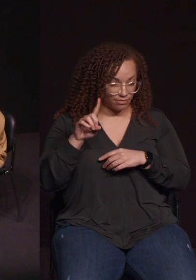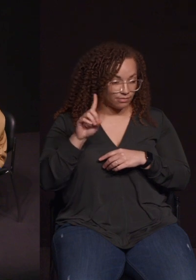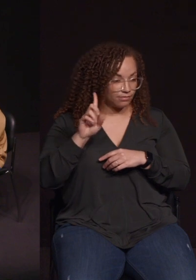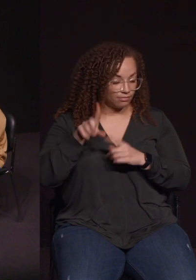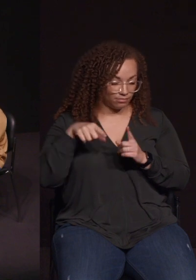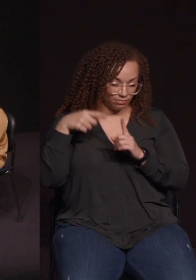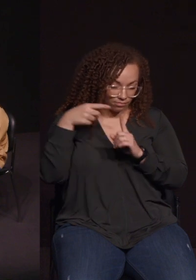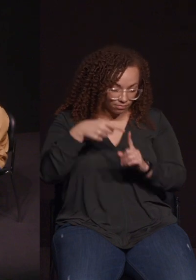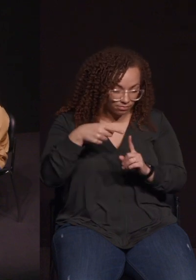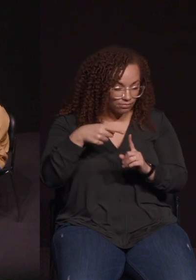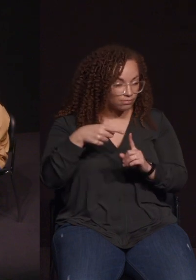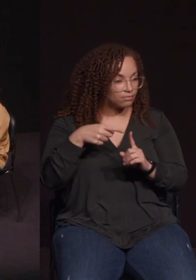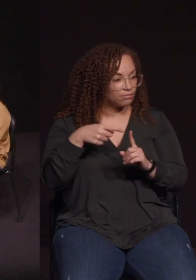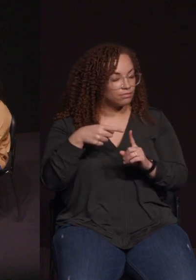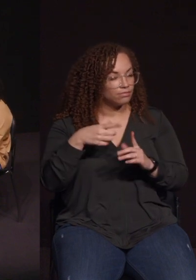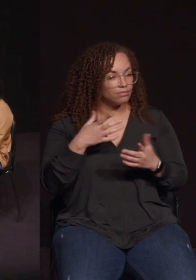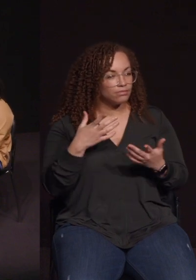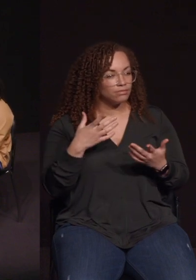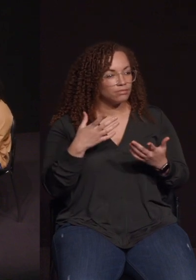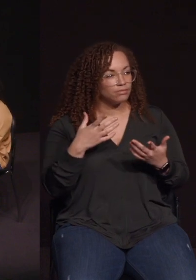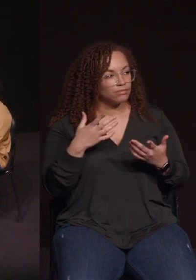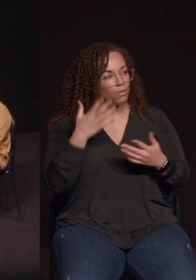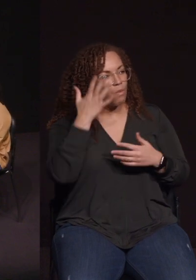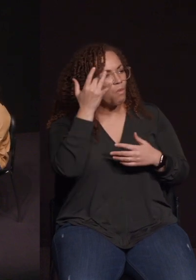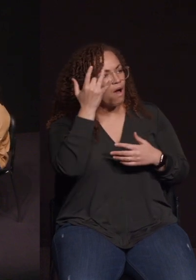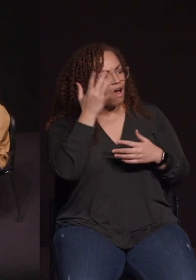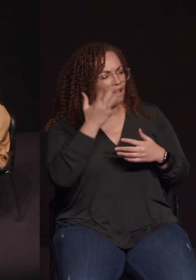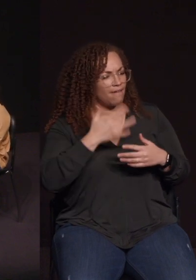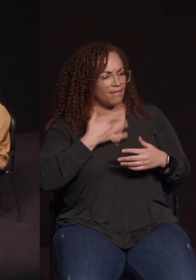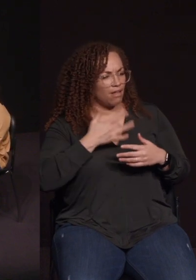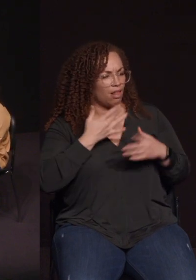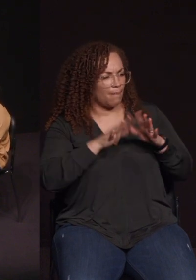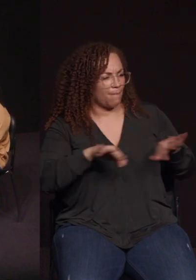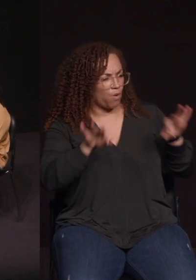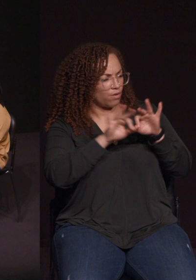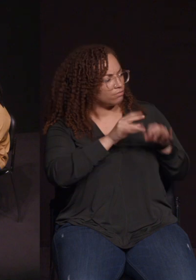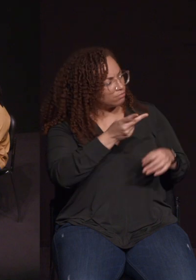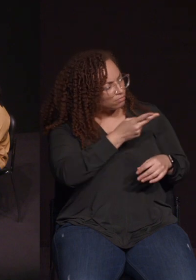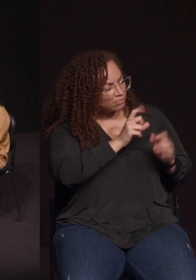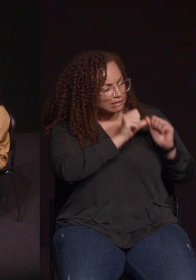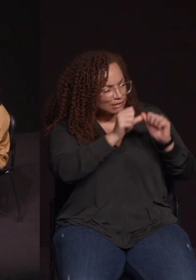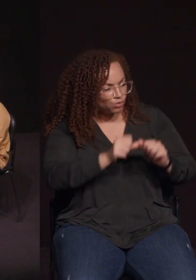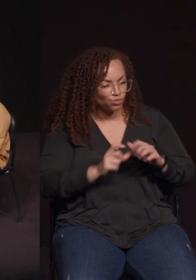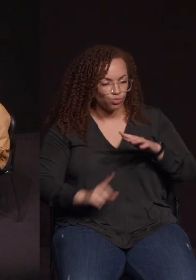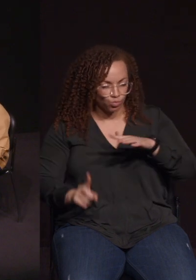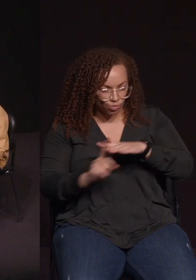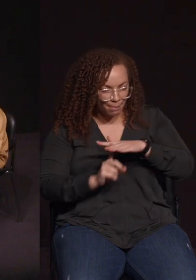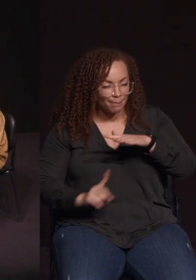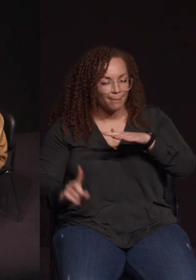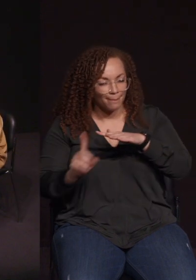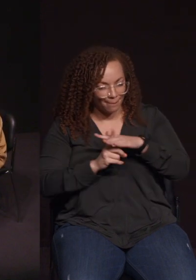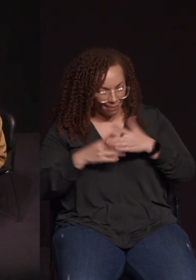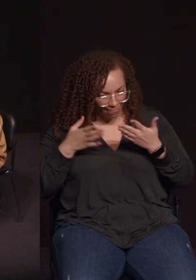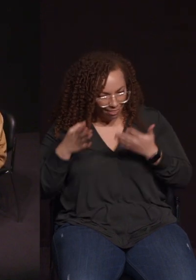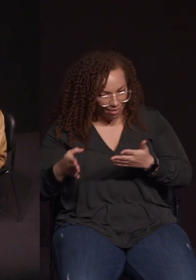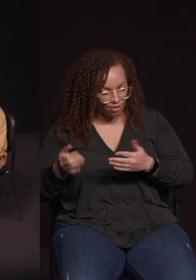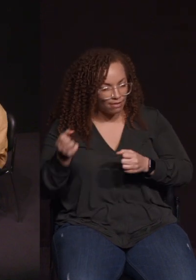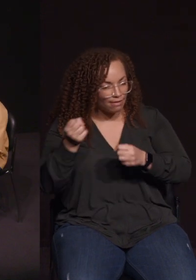the importance y'all feel, or why it feels important for y'all to continue to show up there, right? So every year,